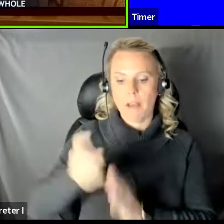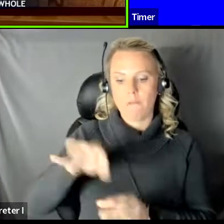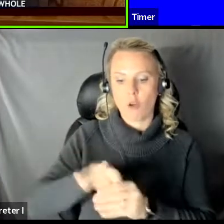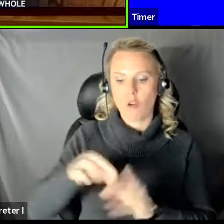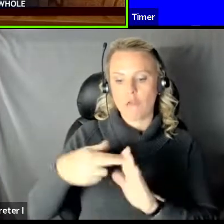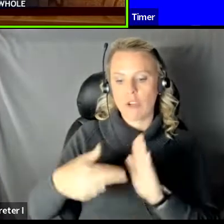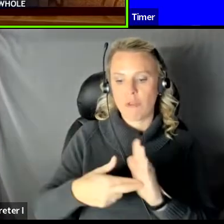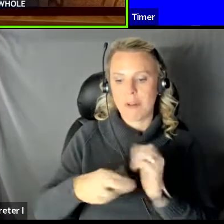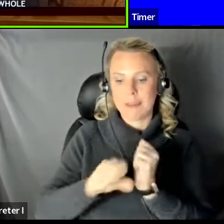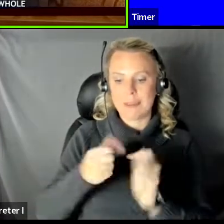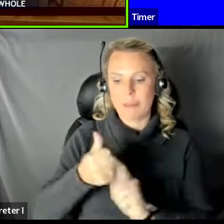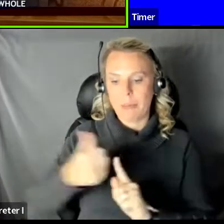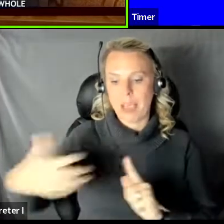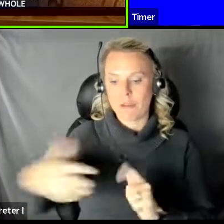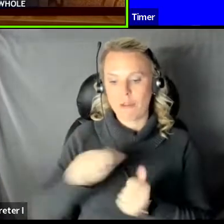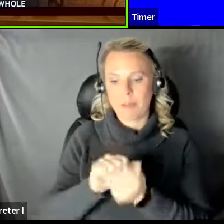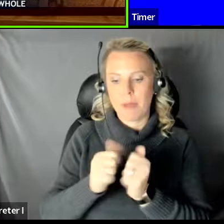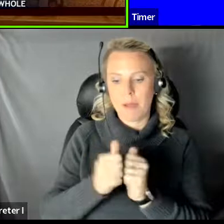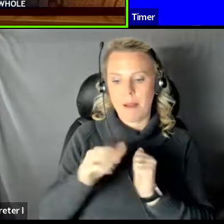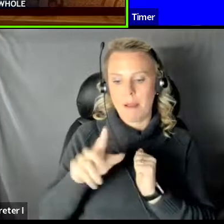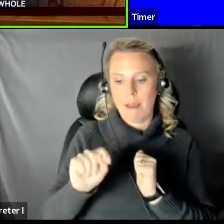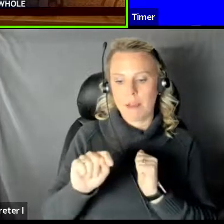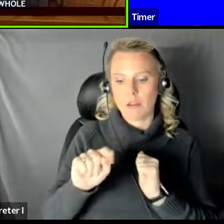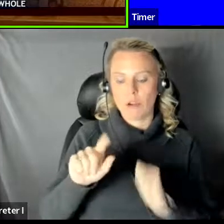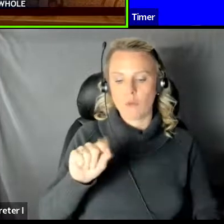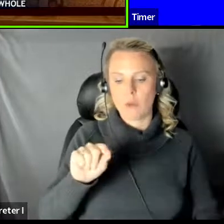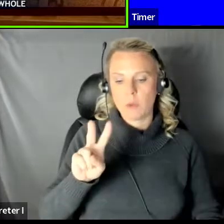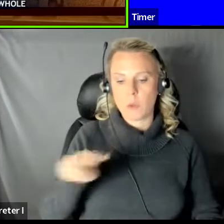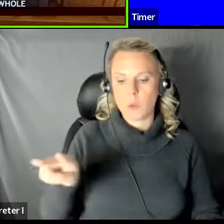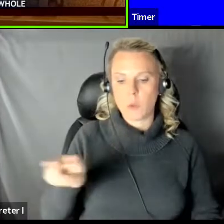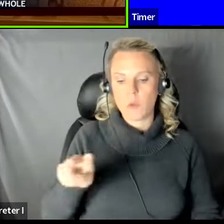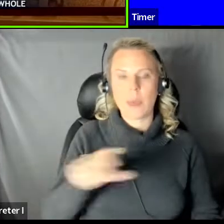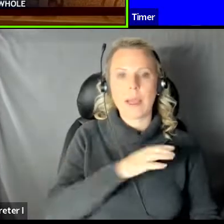Registration Expansion Amendment Act of 2022. Councilmember Allen.